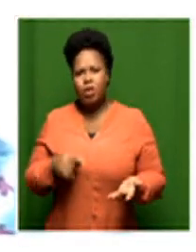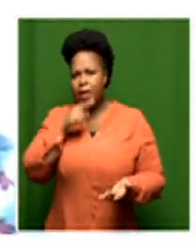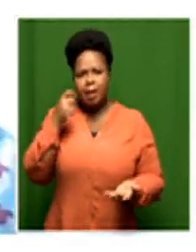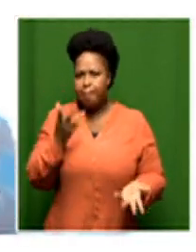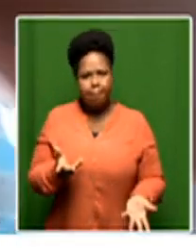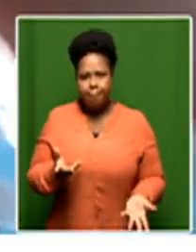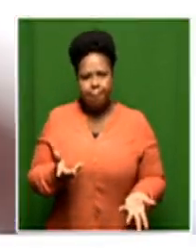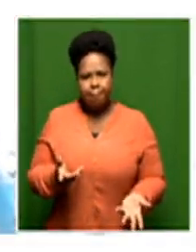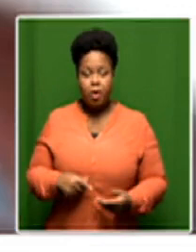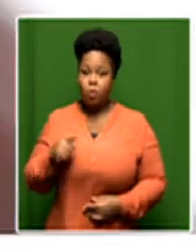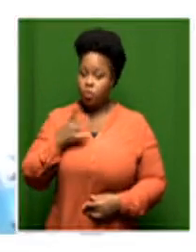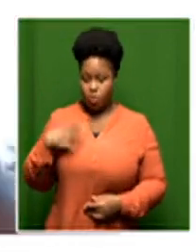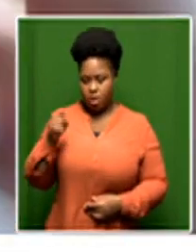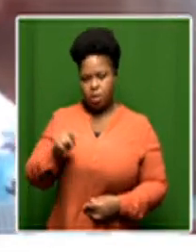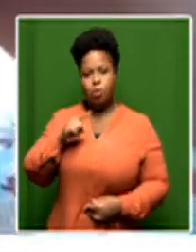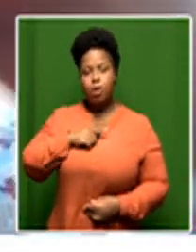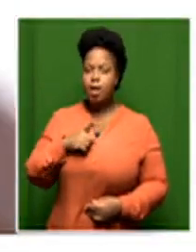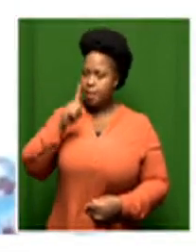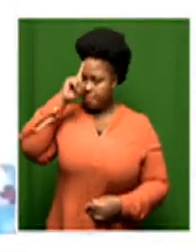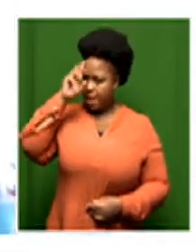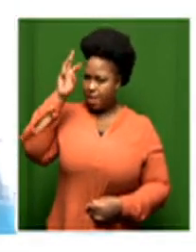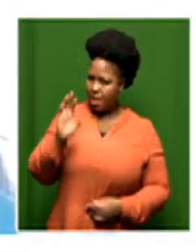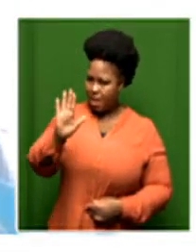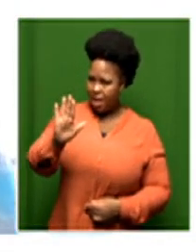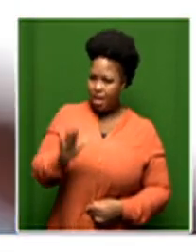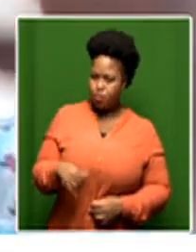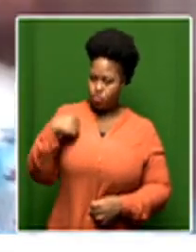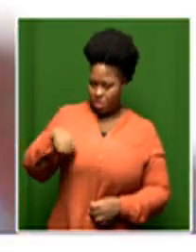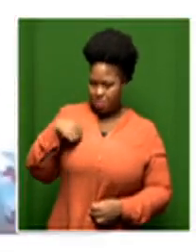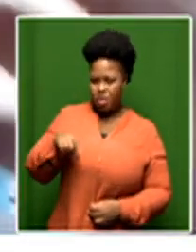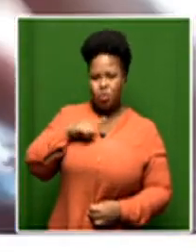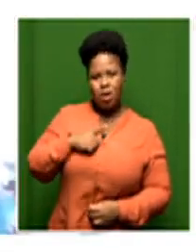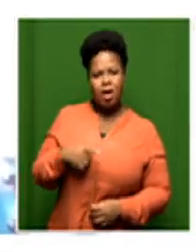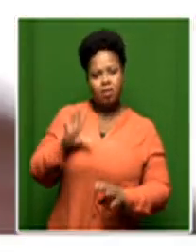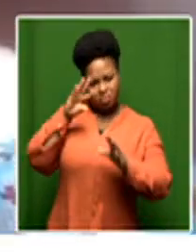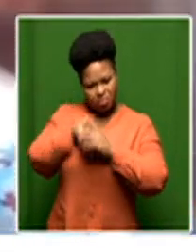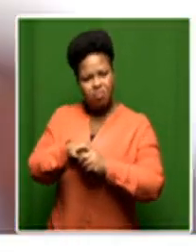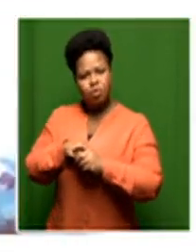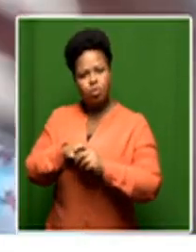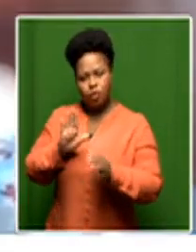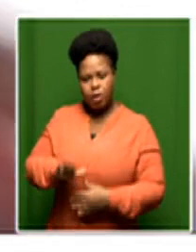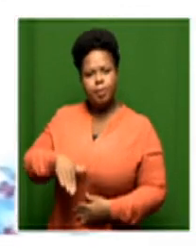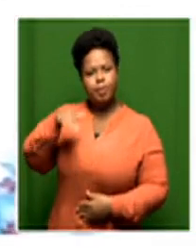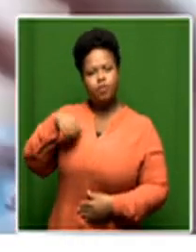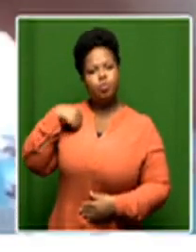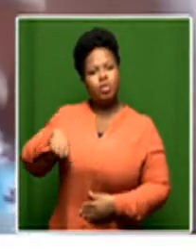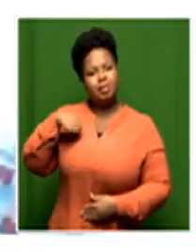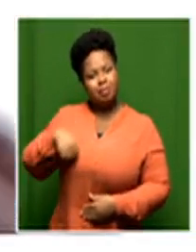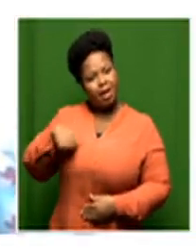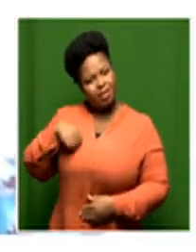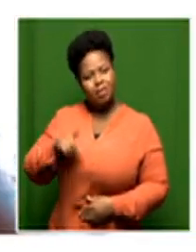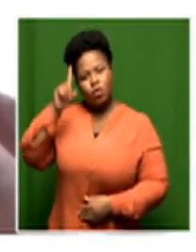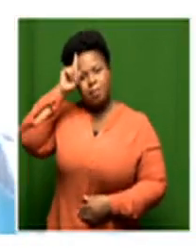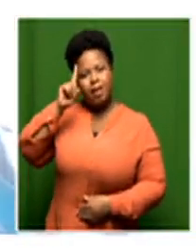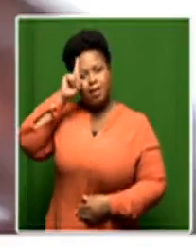that. People embraced Nelson Mandela Municipality because they were part and parcel when the municipality was naming